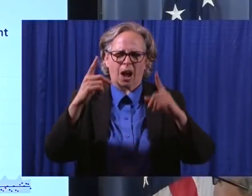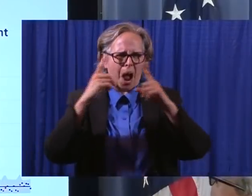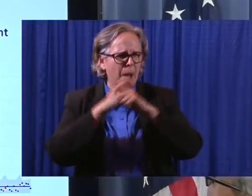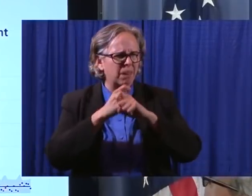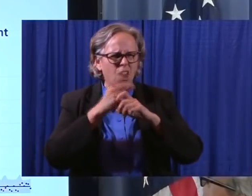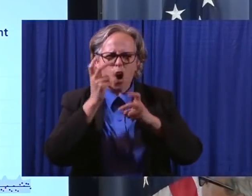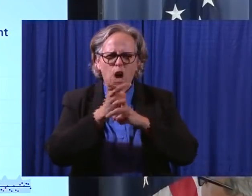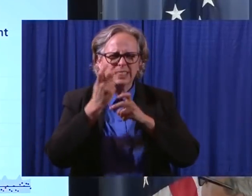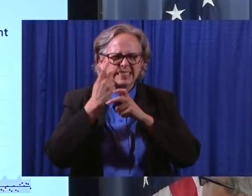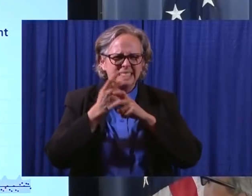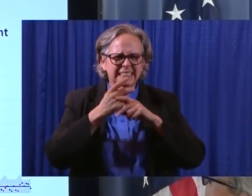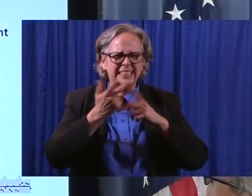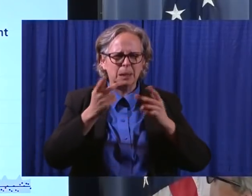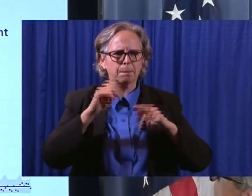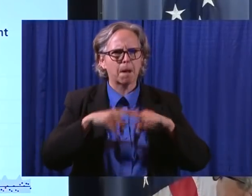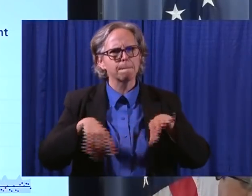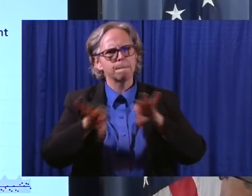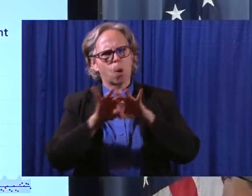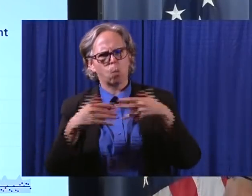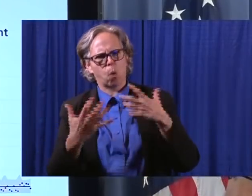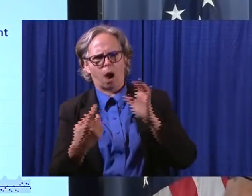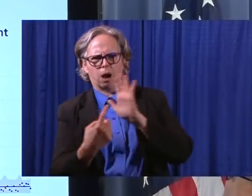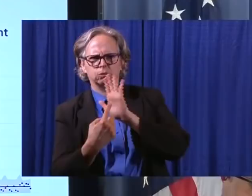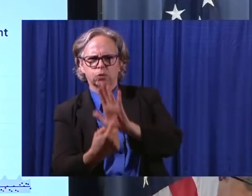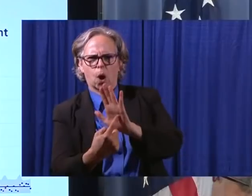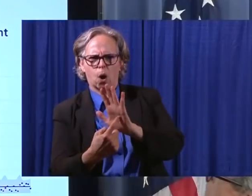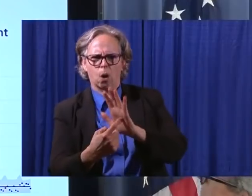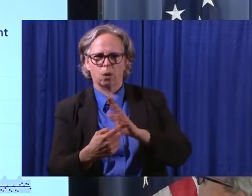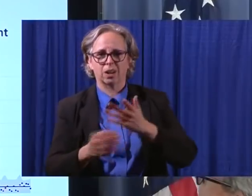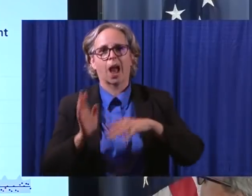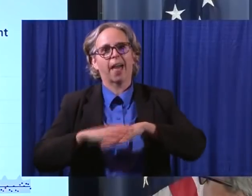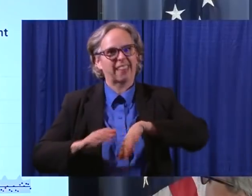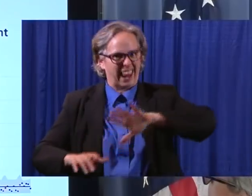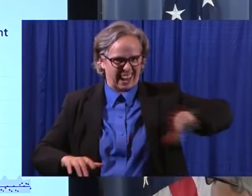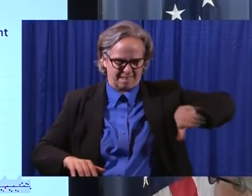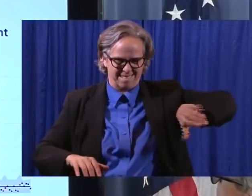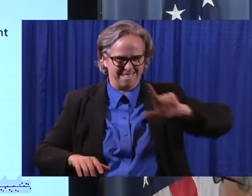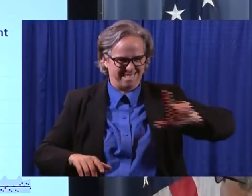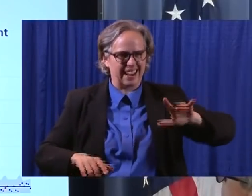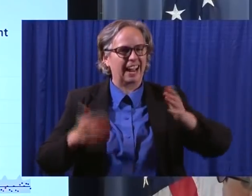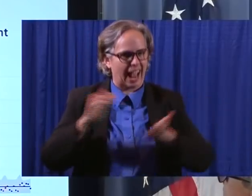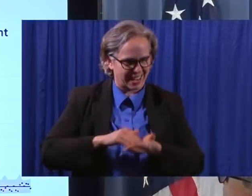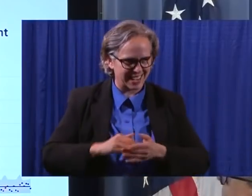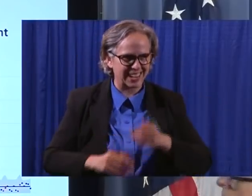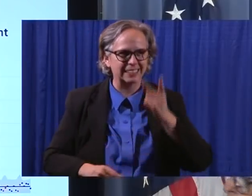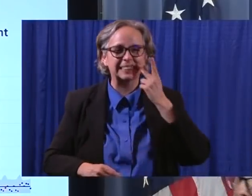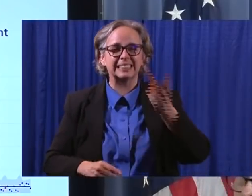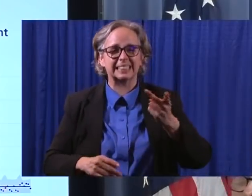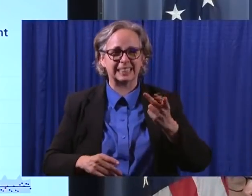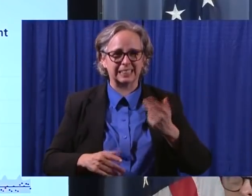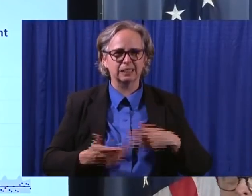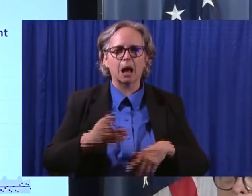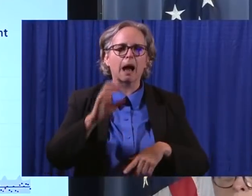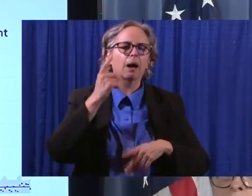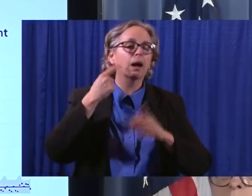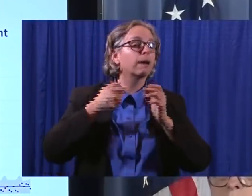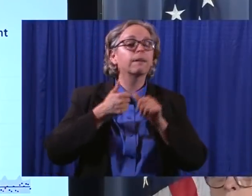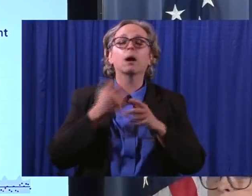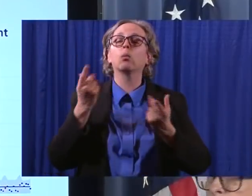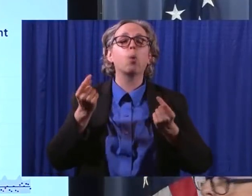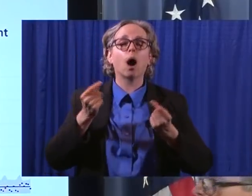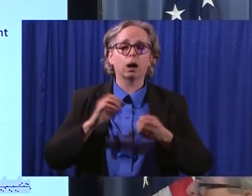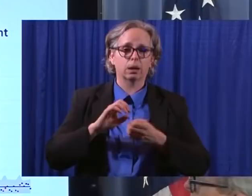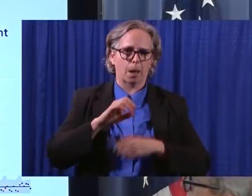it's an important point. So what you see on the left-hand side is the percentage of patients who